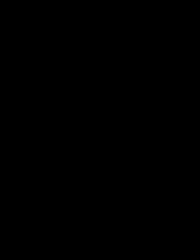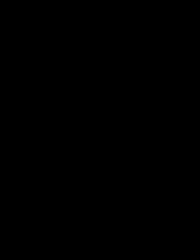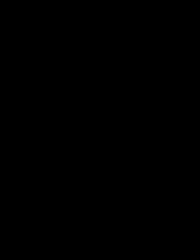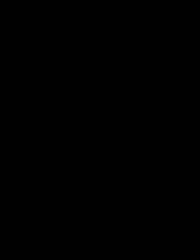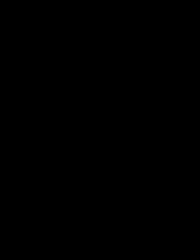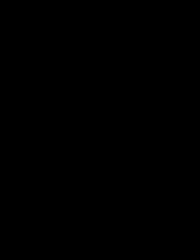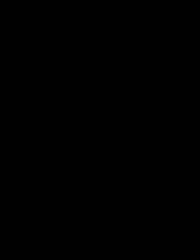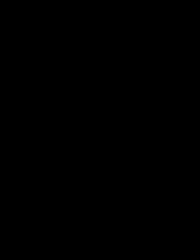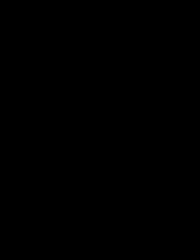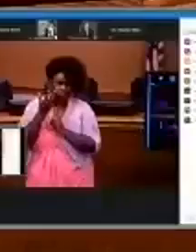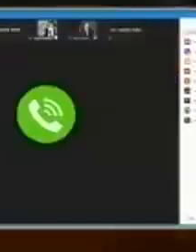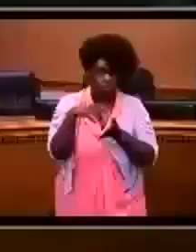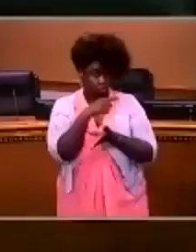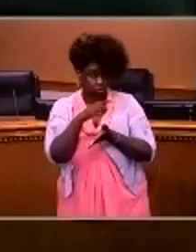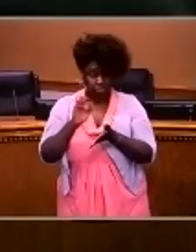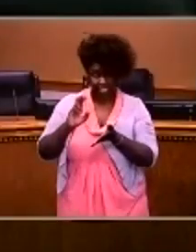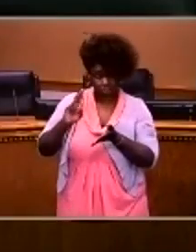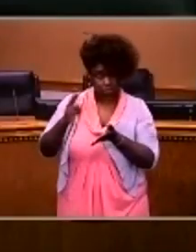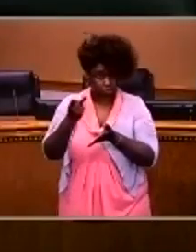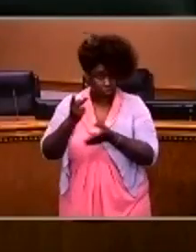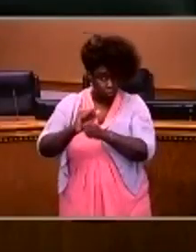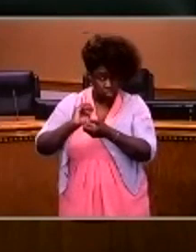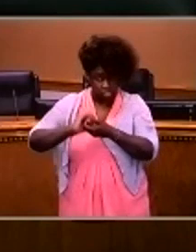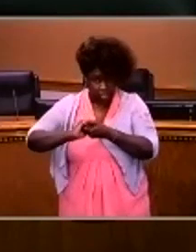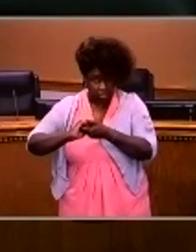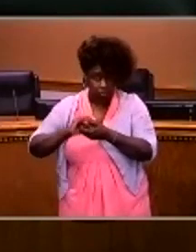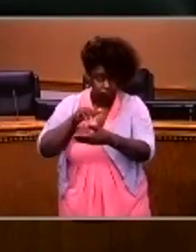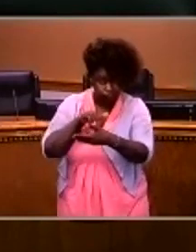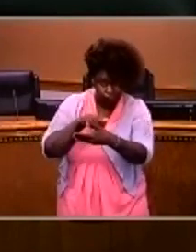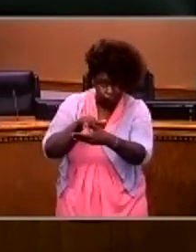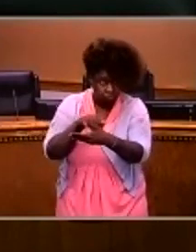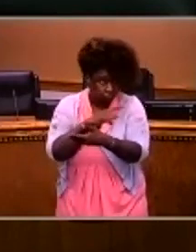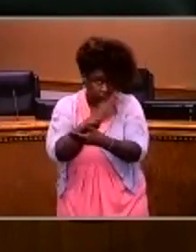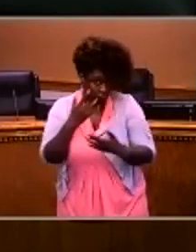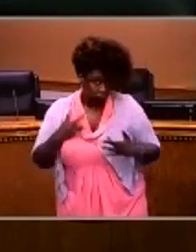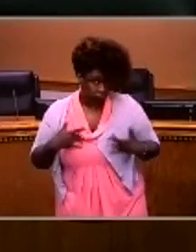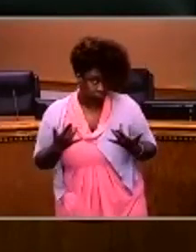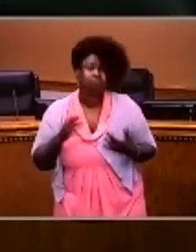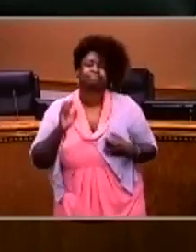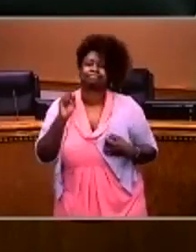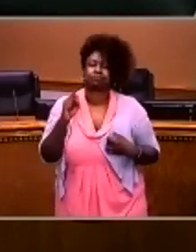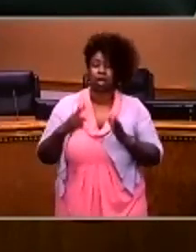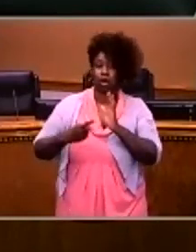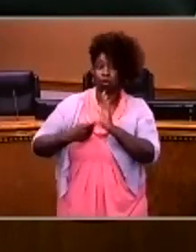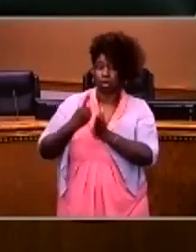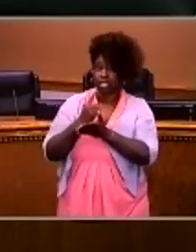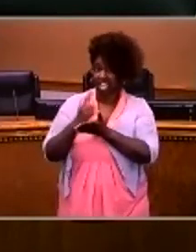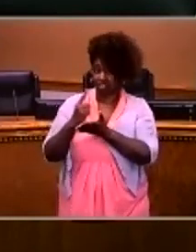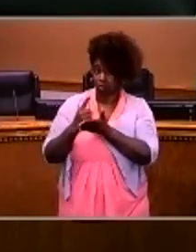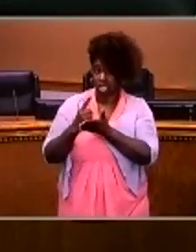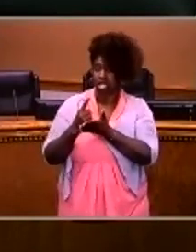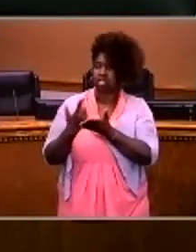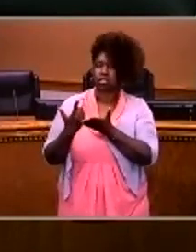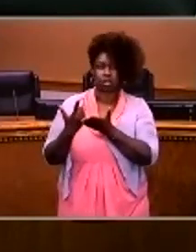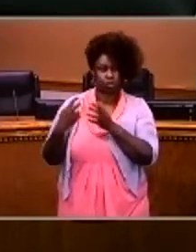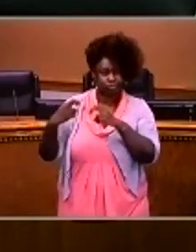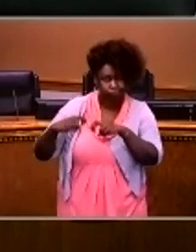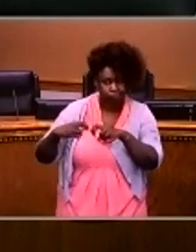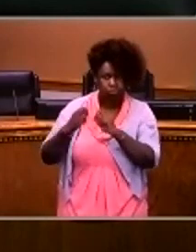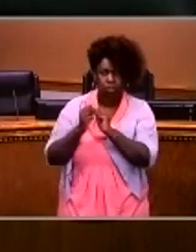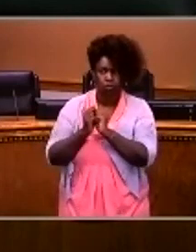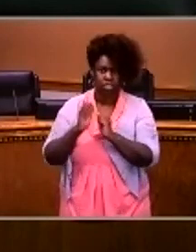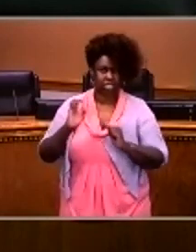on? We continue to work with that. We're meeting with ECU at least once a week and have several email conversations, I think